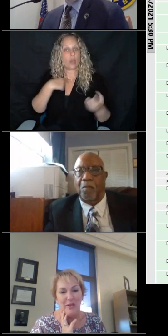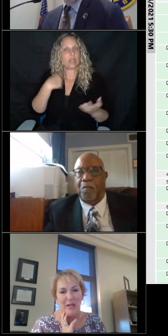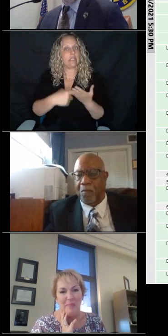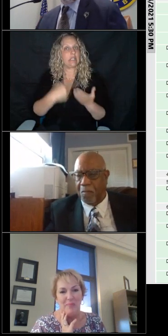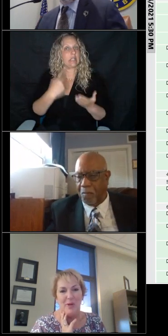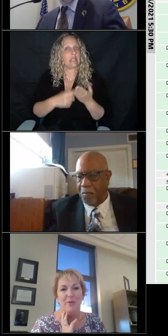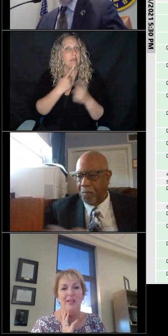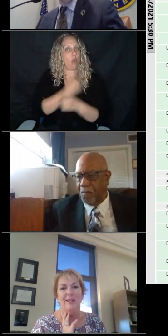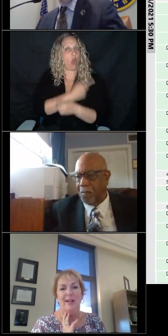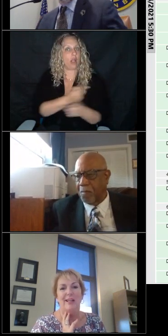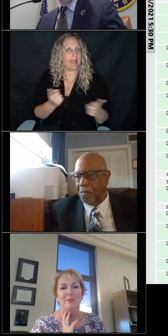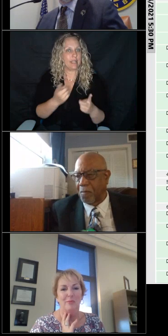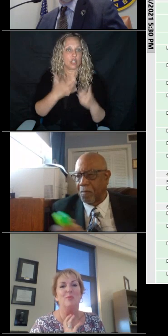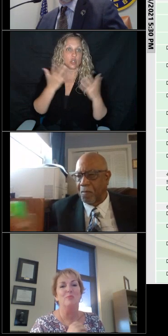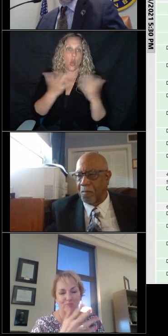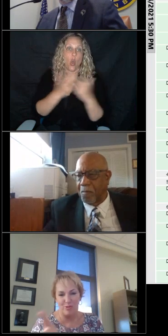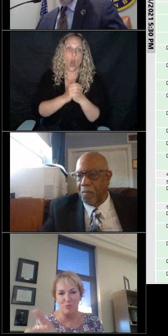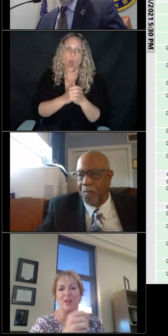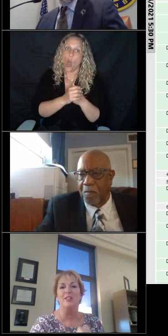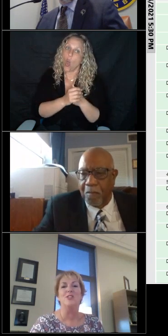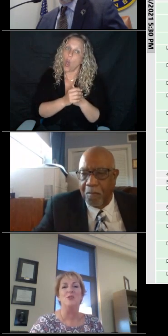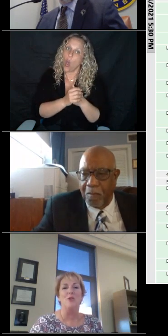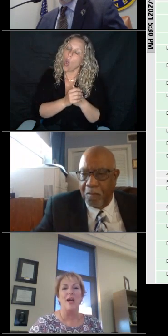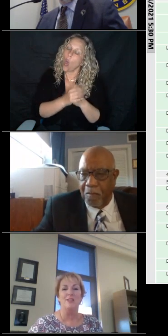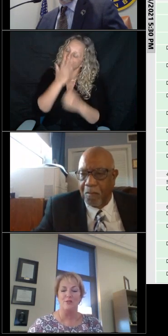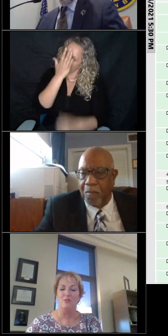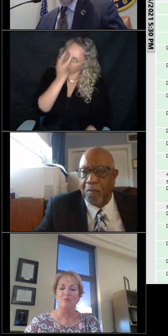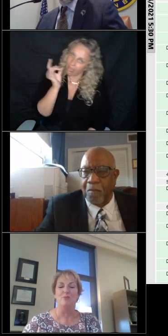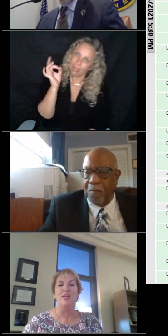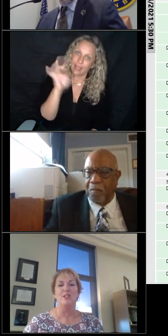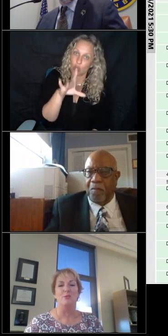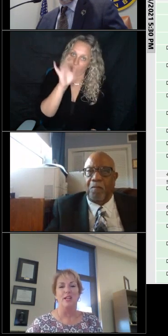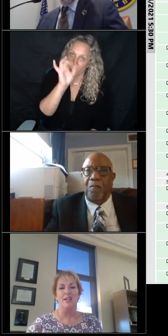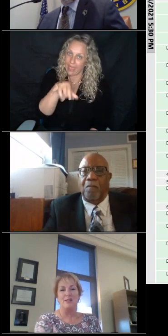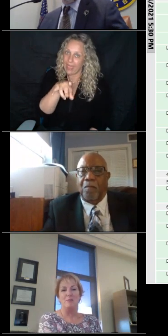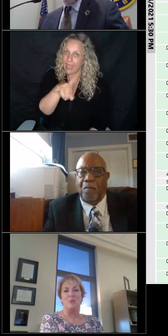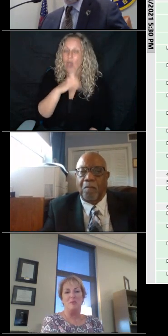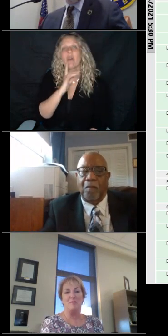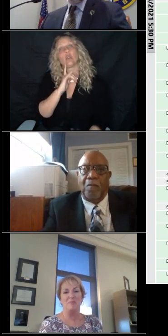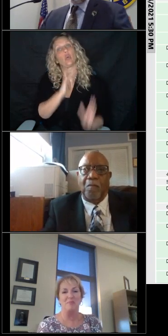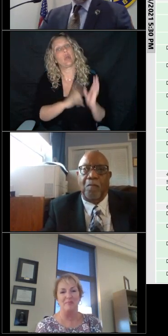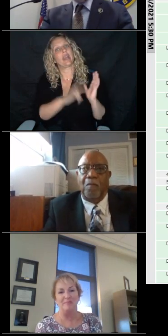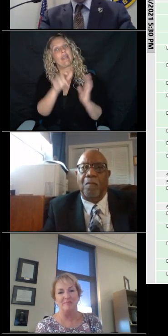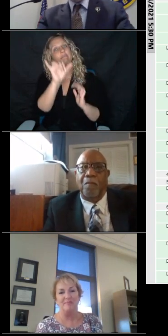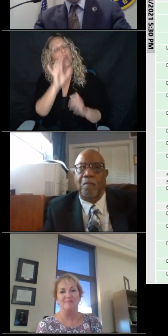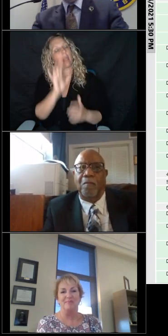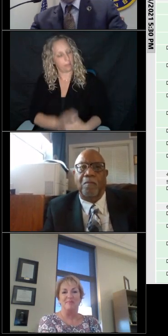and how, so I just wanted to let you know that if you would like to recognize them as well.